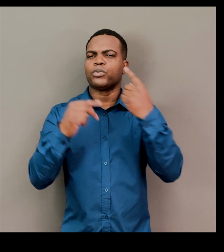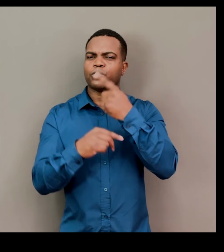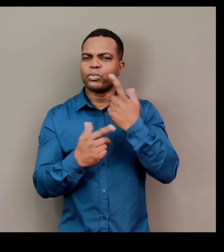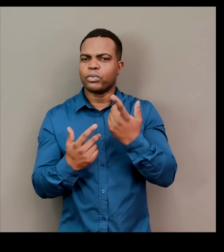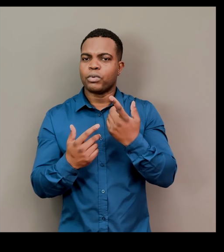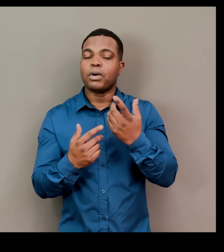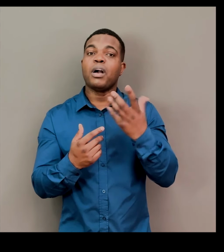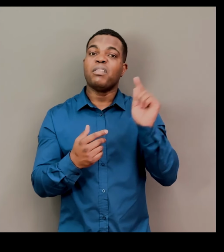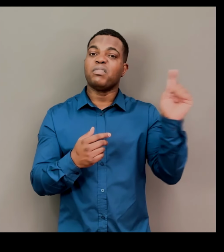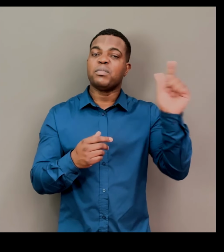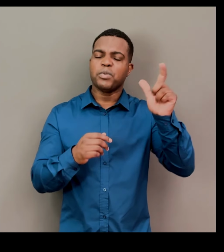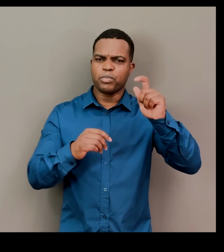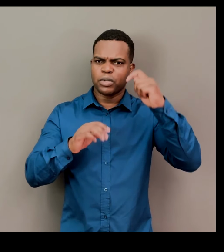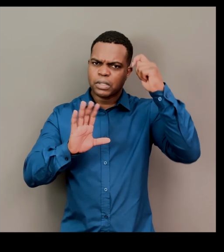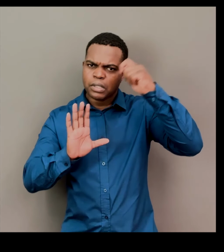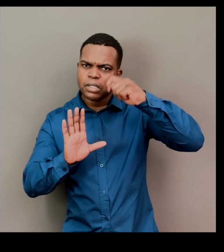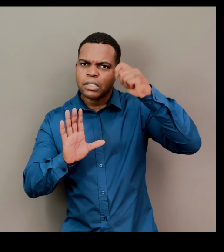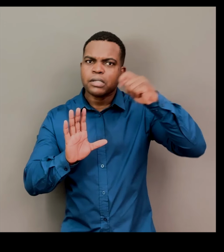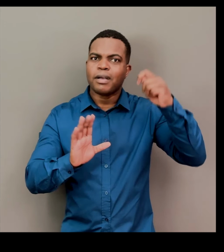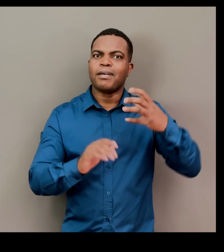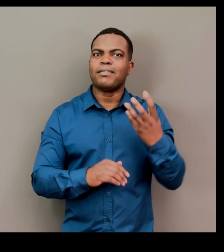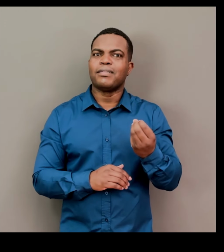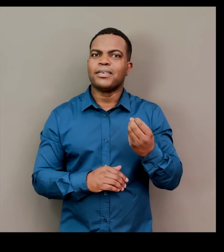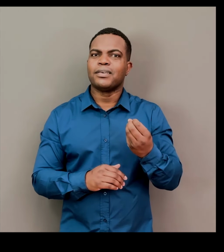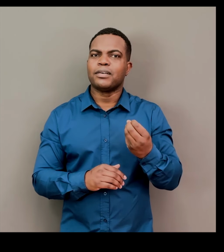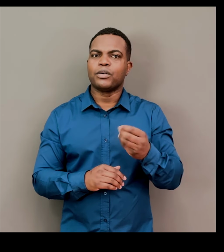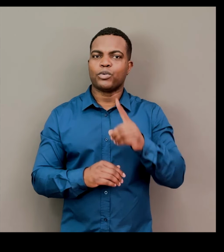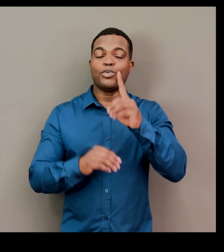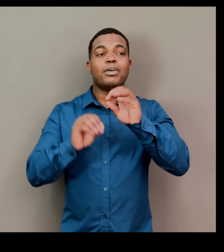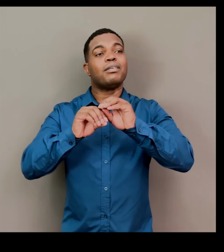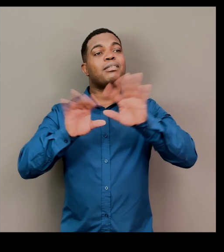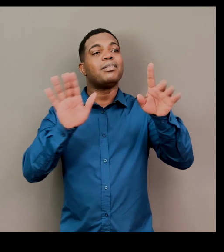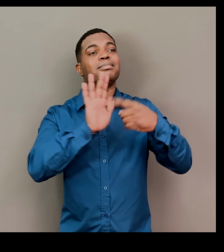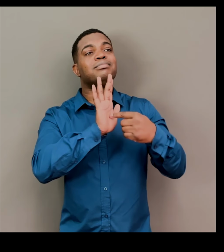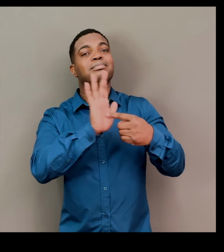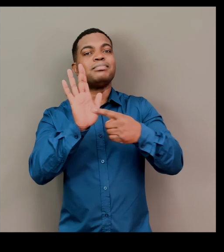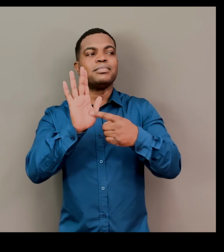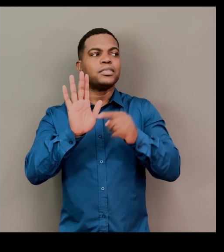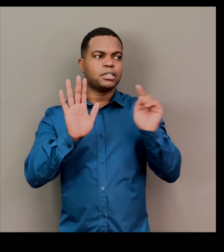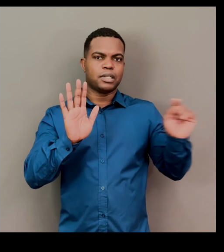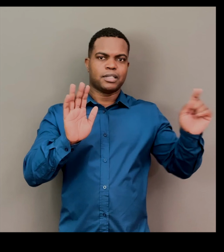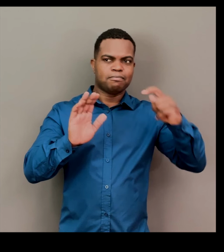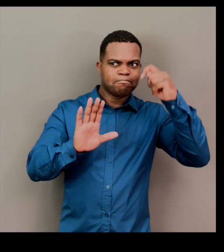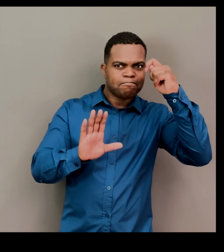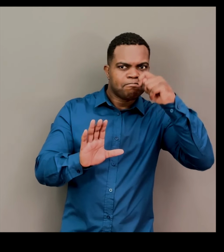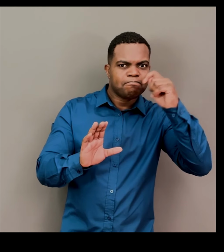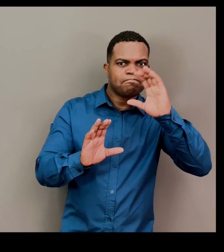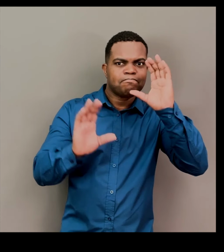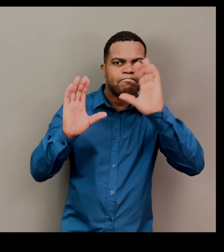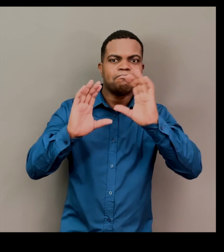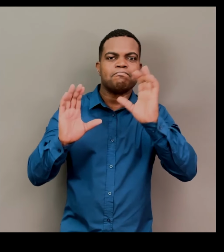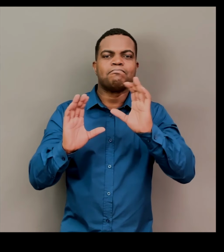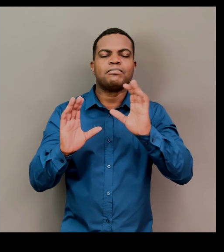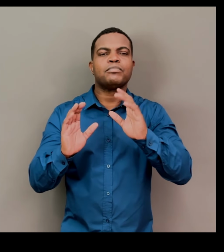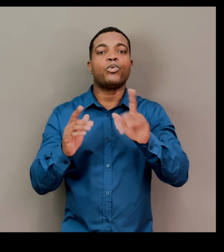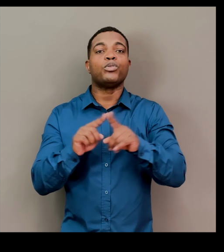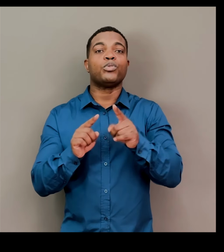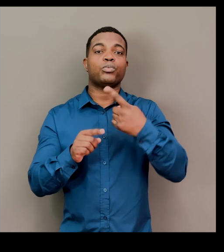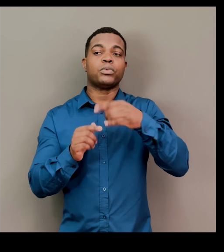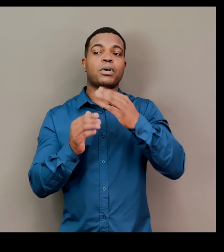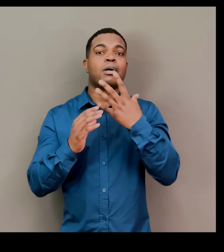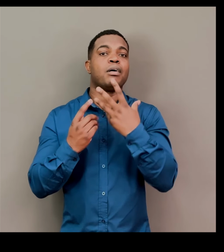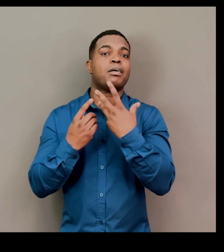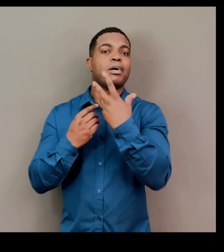mobile device to sign into any online account in public. Secondly, we must avoid